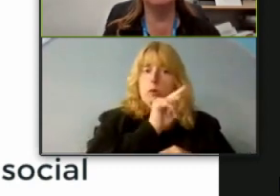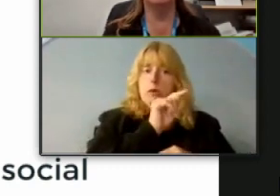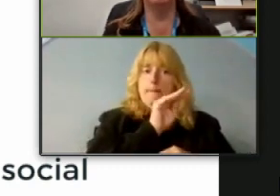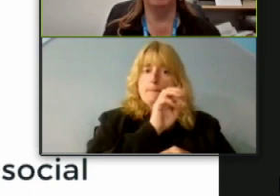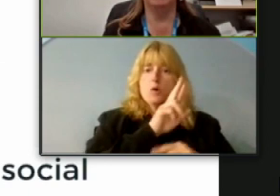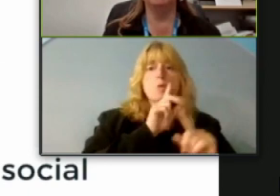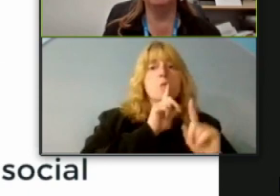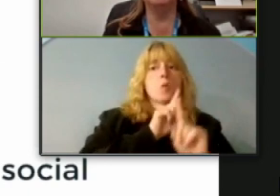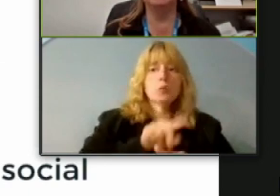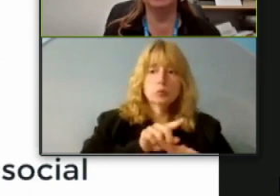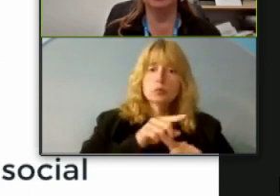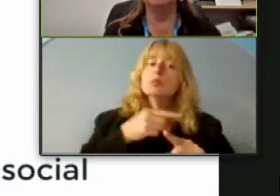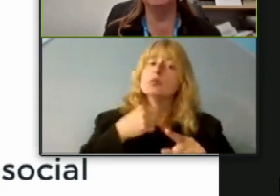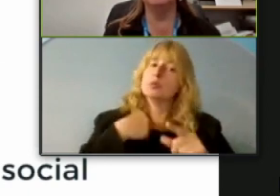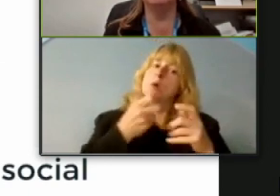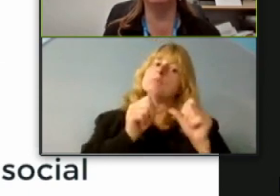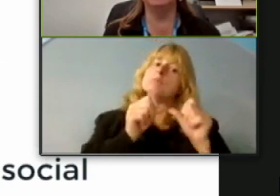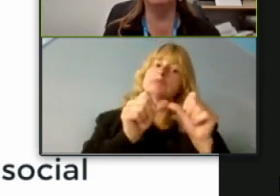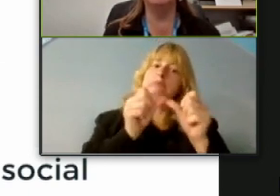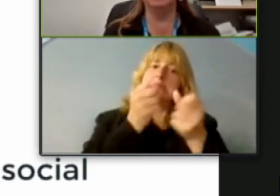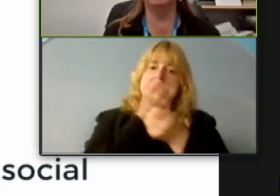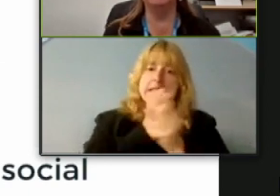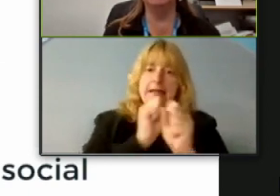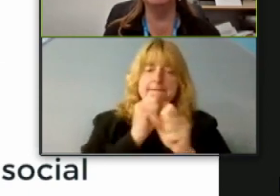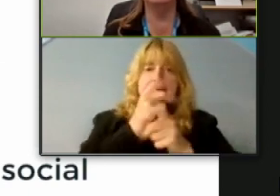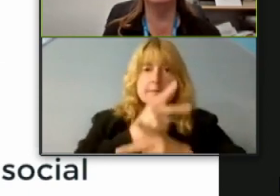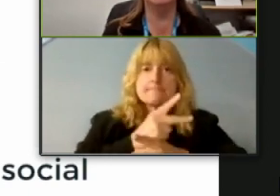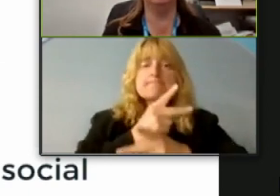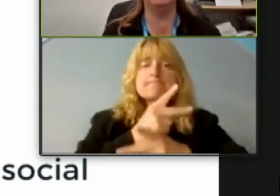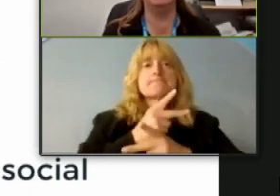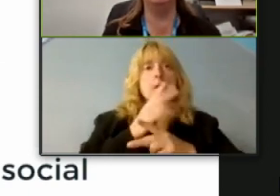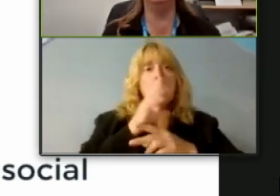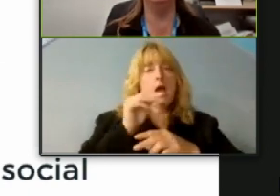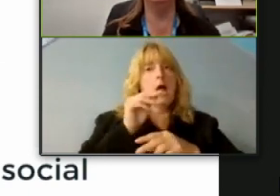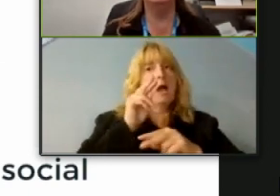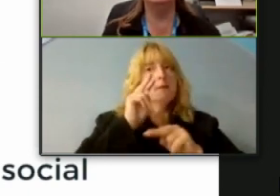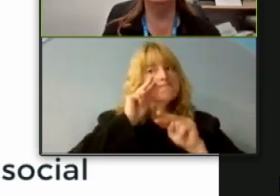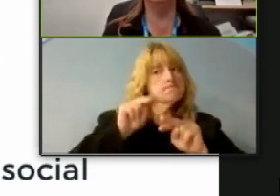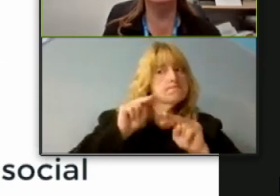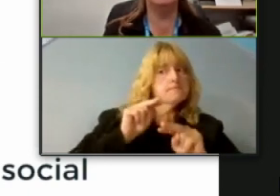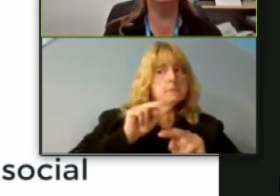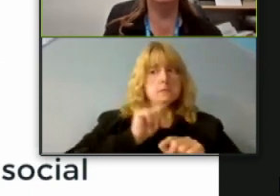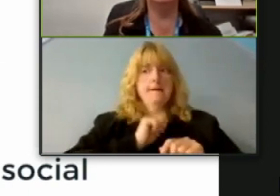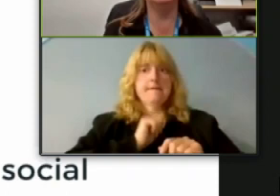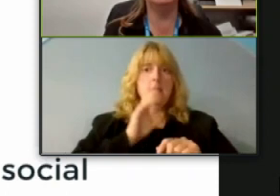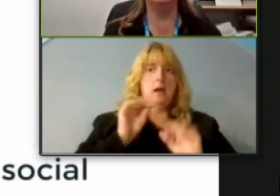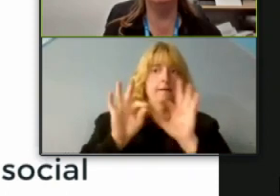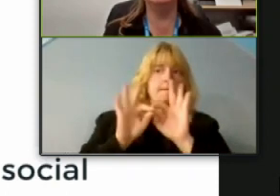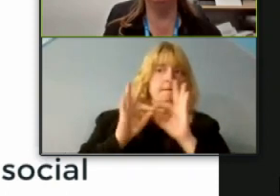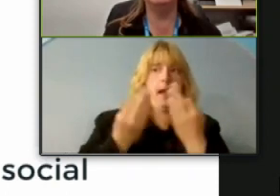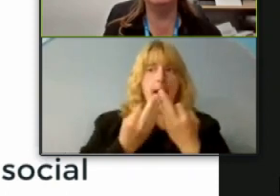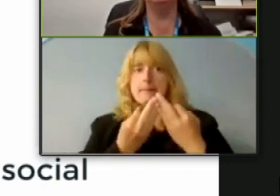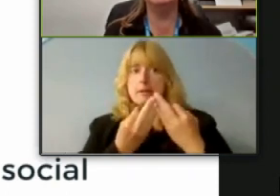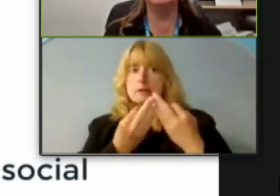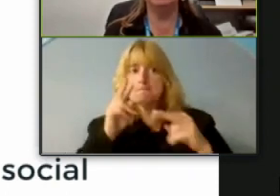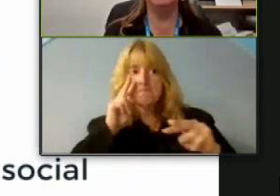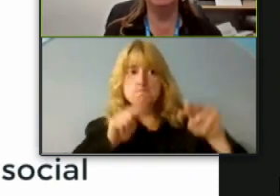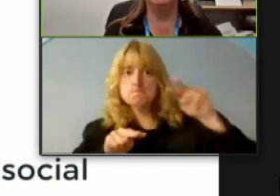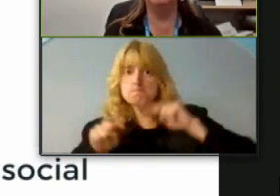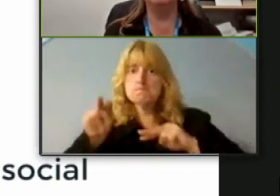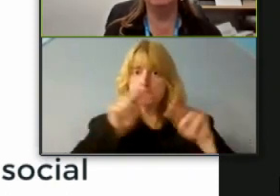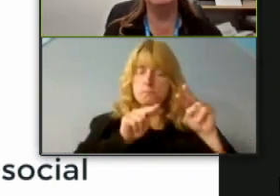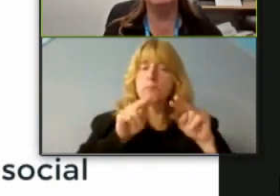precautions, monitoring ourselves and our family members and our health. Indoor gatherings are now available up to